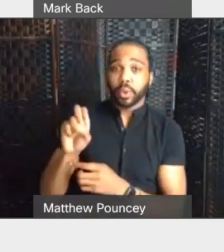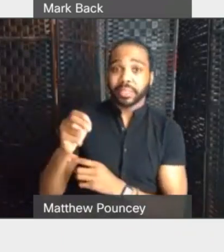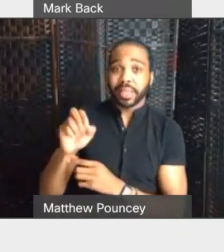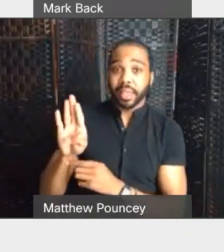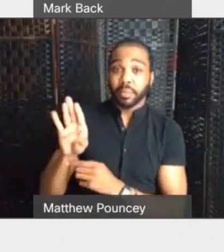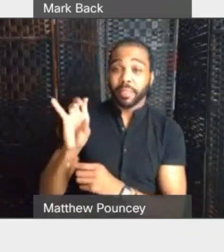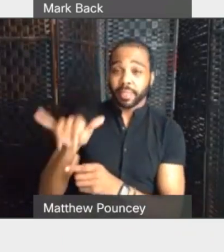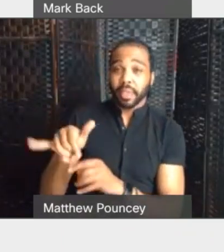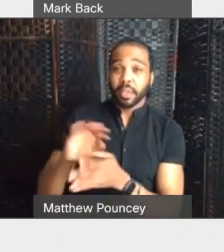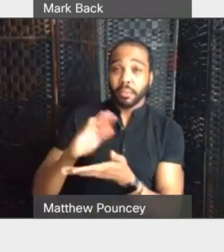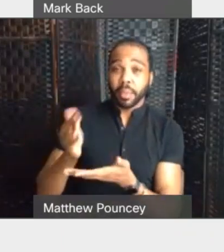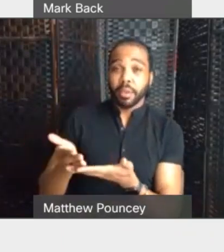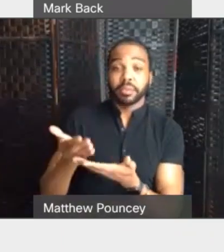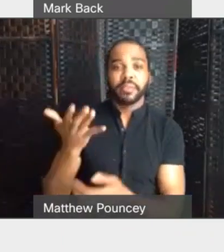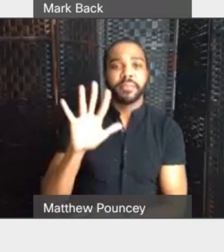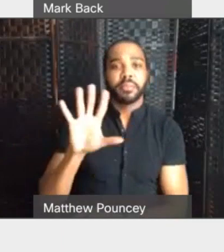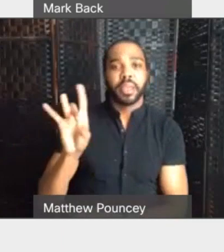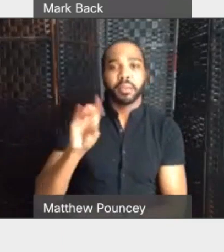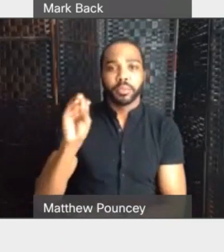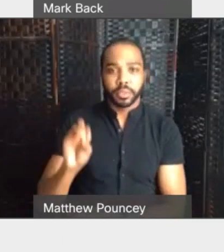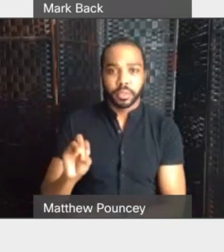at 58%.